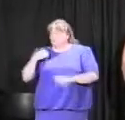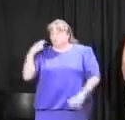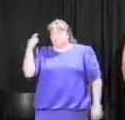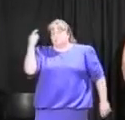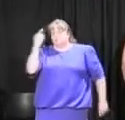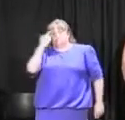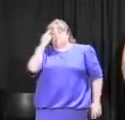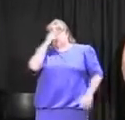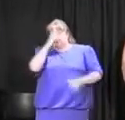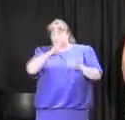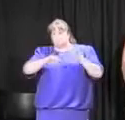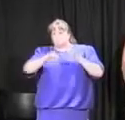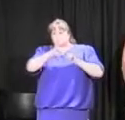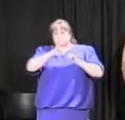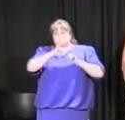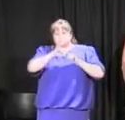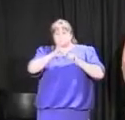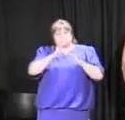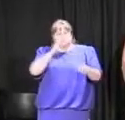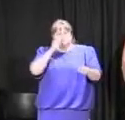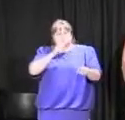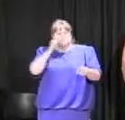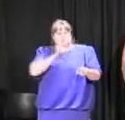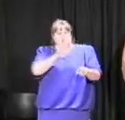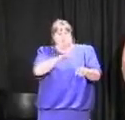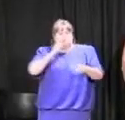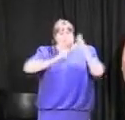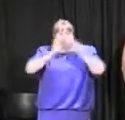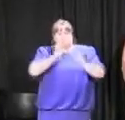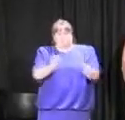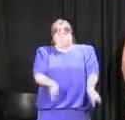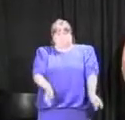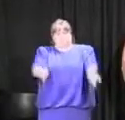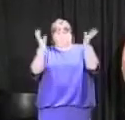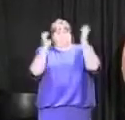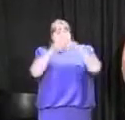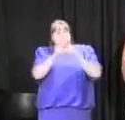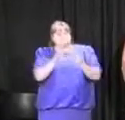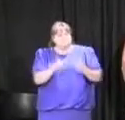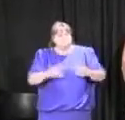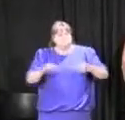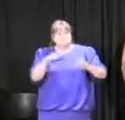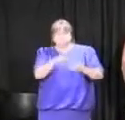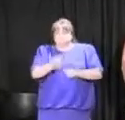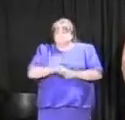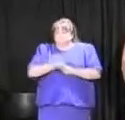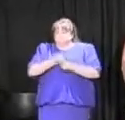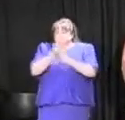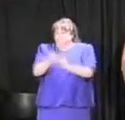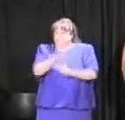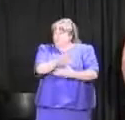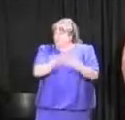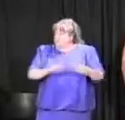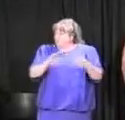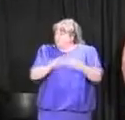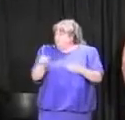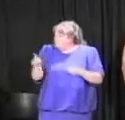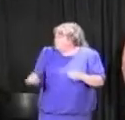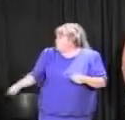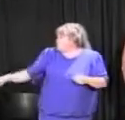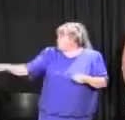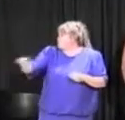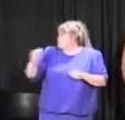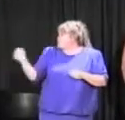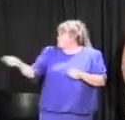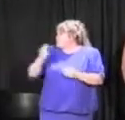She's still standing. She's still fighting. Yeah. If you guys can fight, then I can fight, because I'm